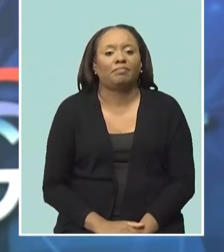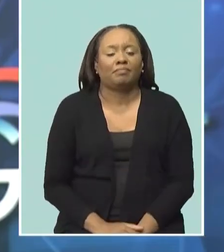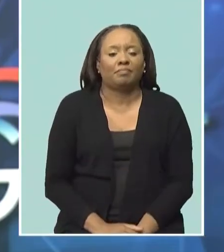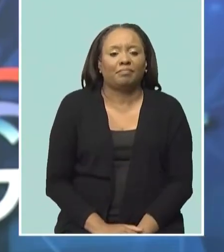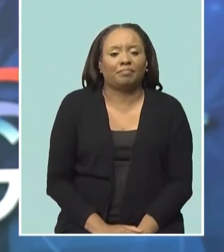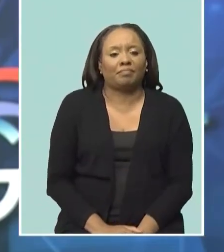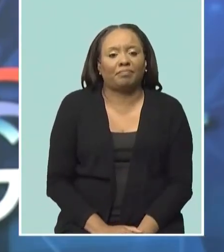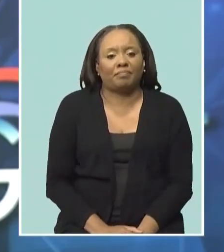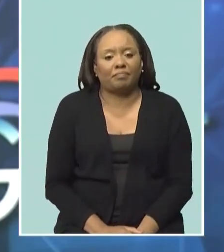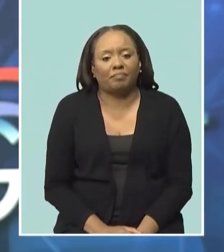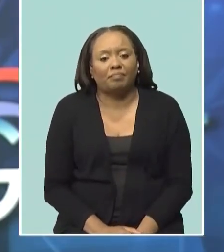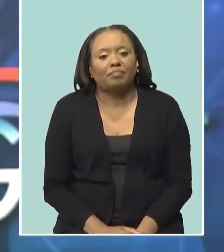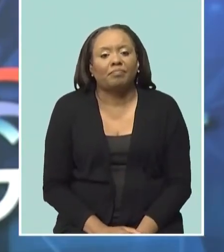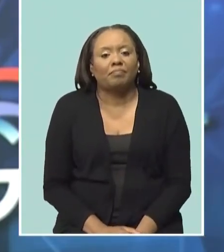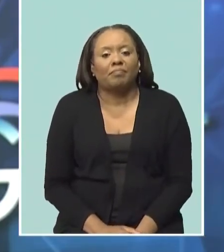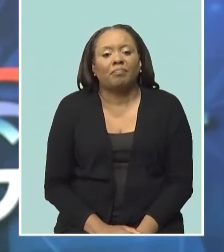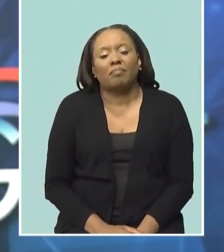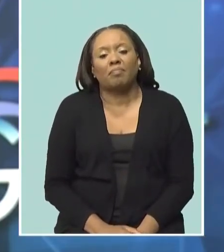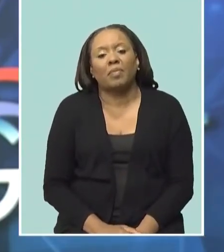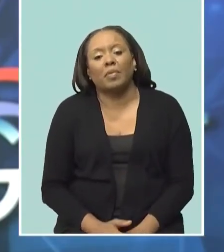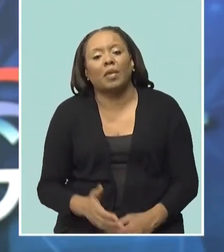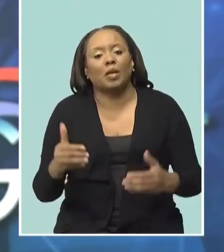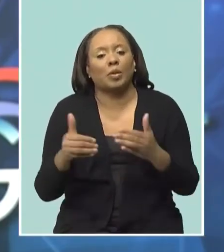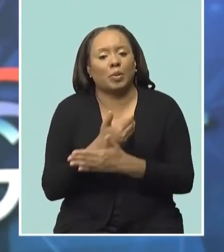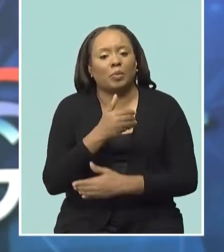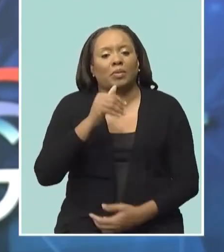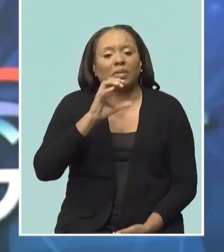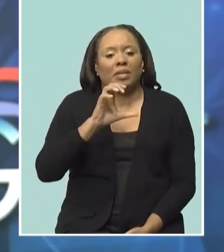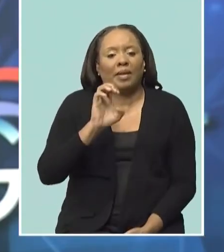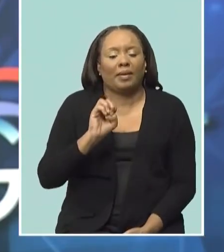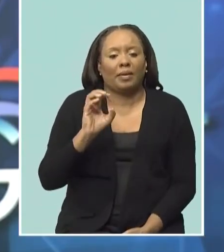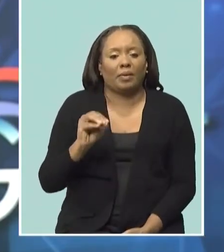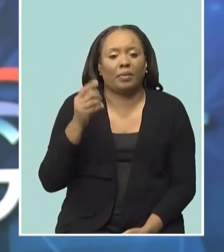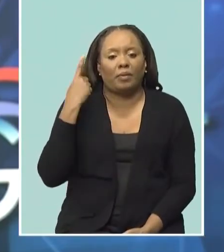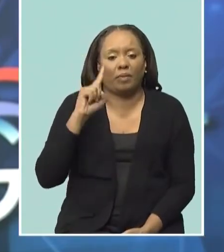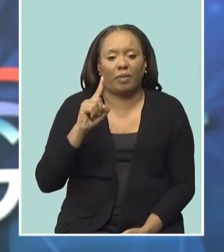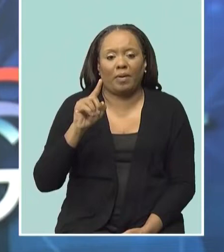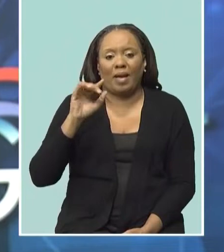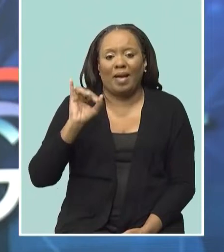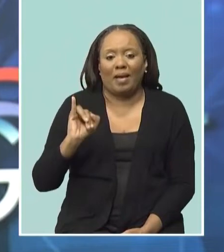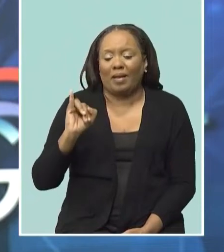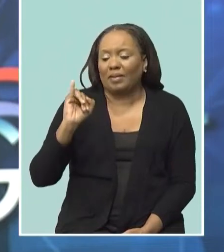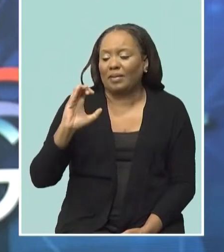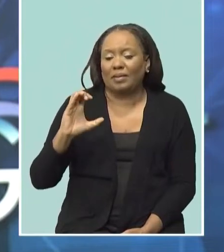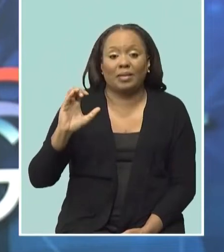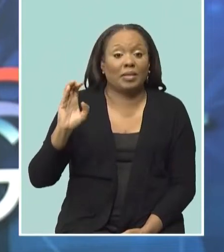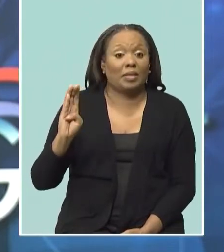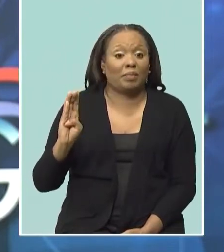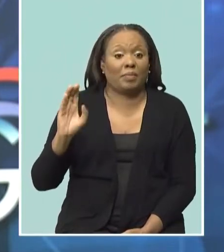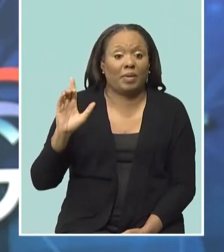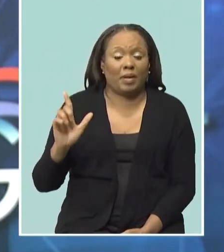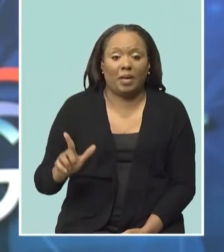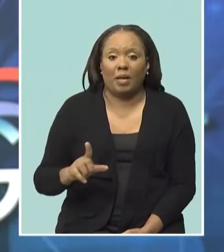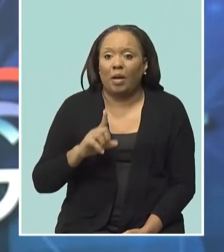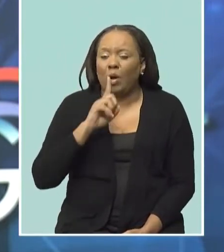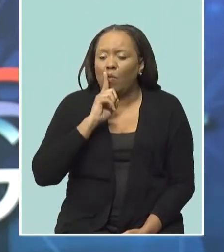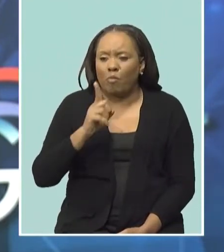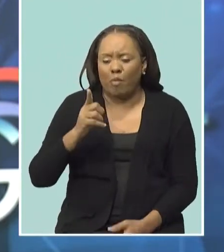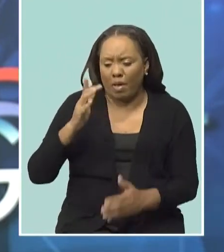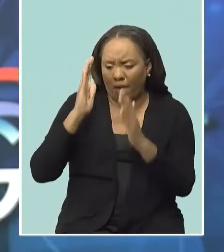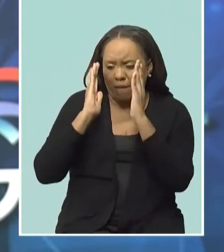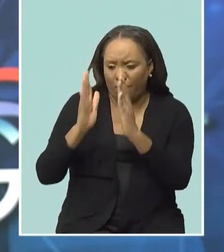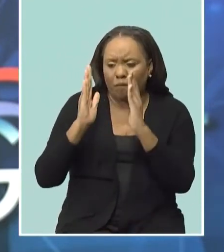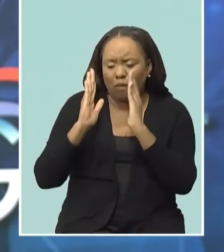Focused and results-driven, that was the charge from newly appointed Chief Executive Officer of the Insurance Corporation of Barbados